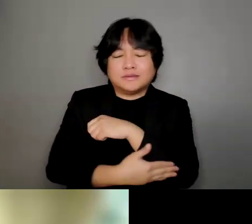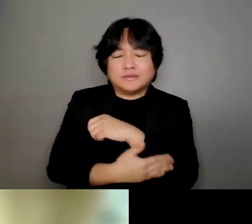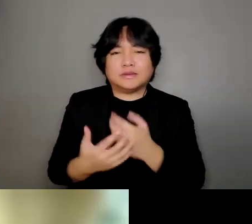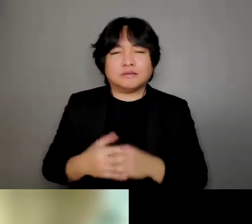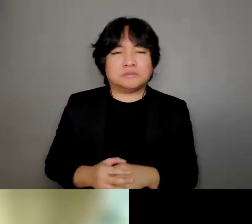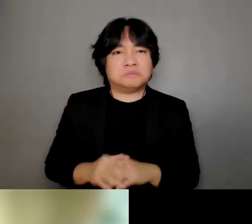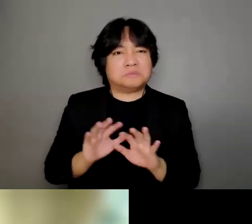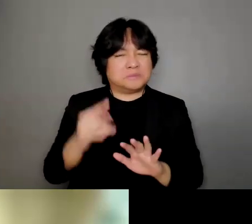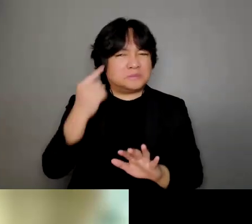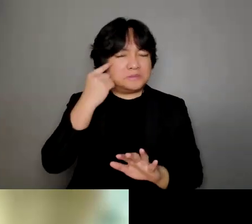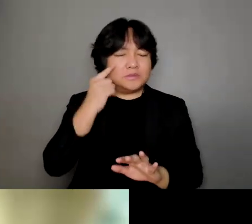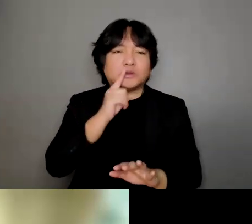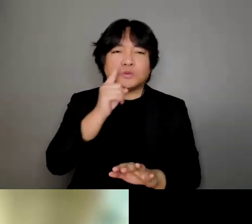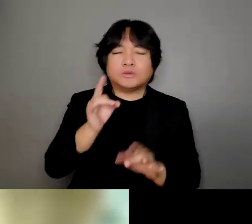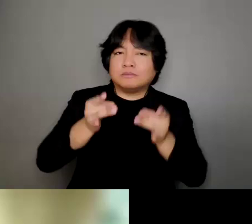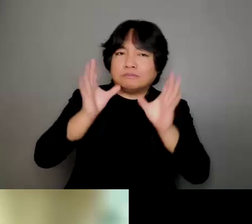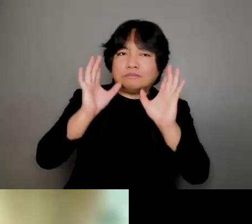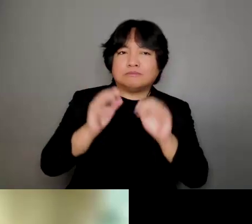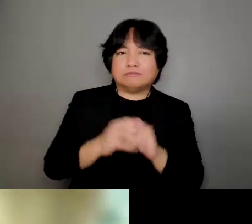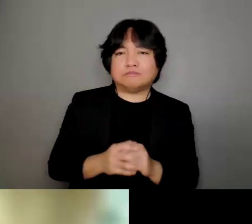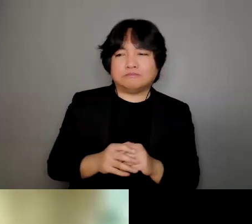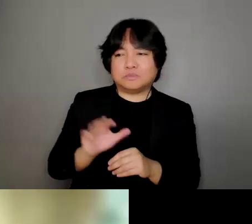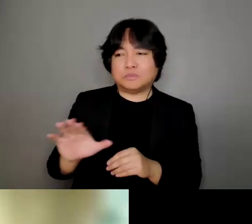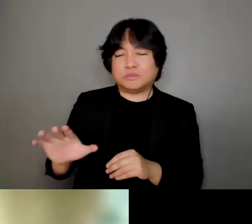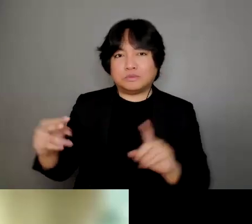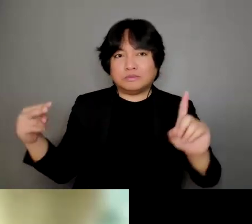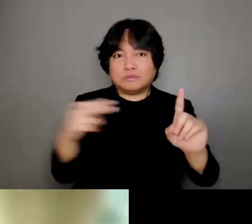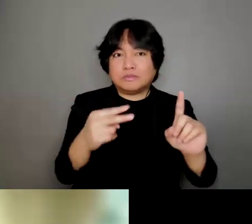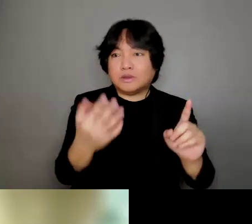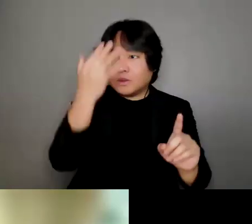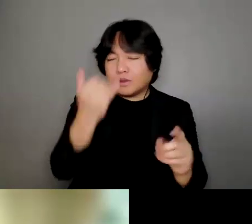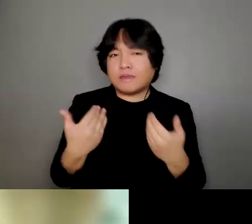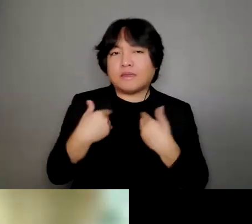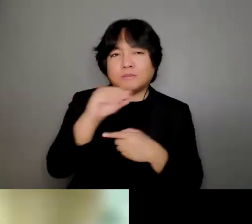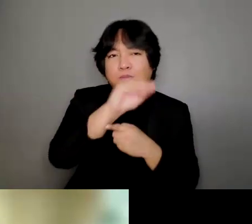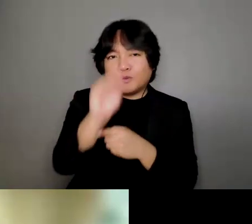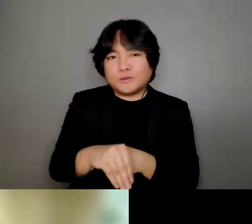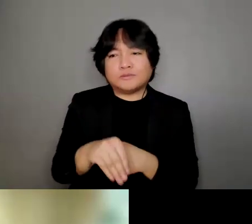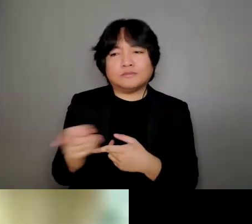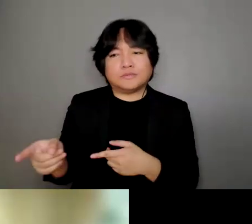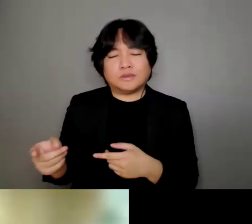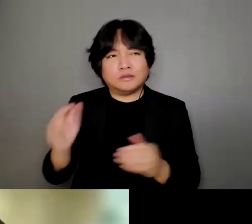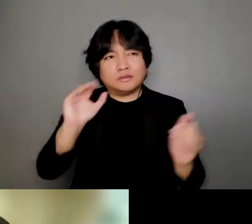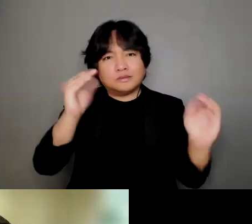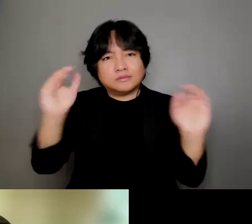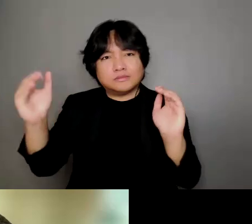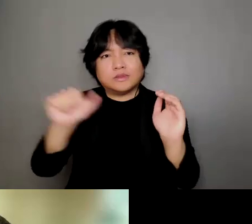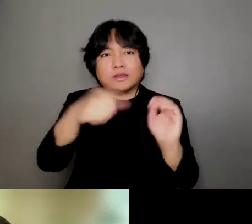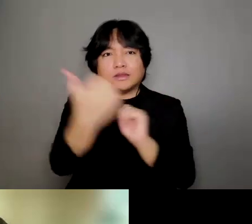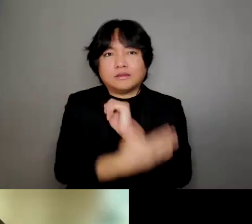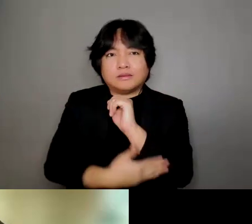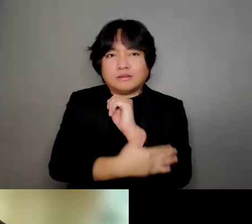danger ng pagkakaroon or paggamit ng mga ganitong uri ng statistics to produce certain knowledge. And also